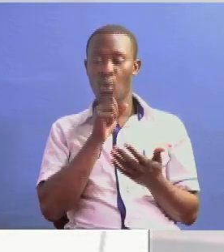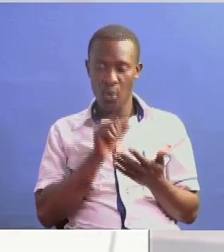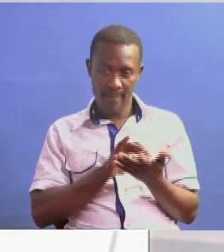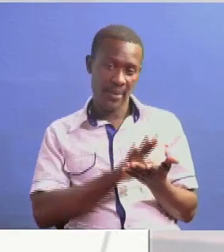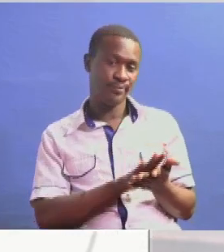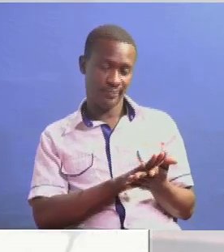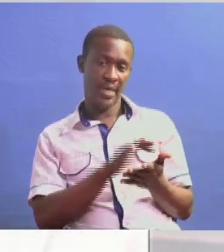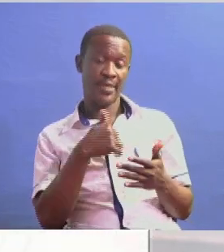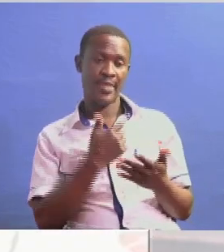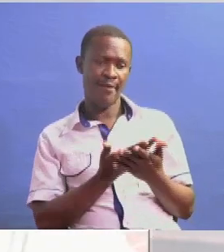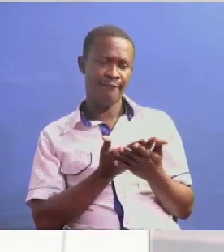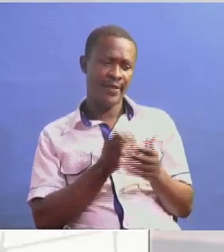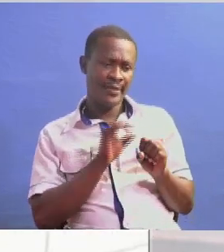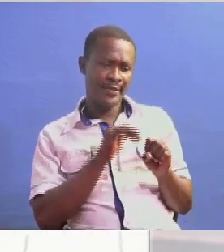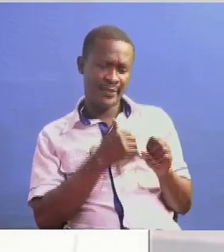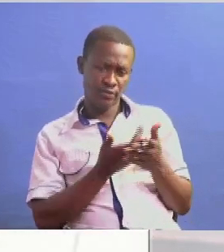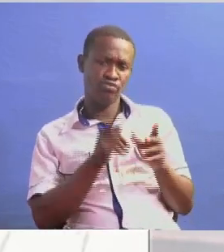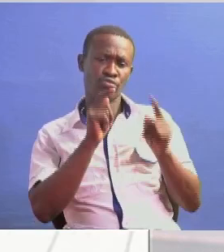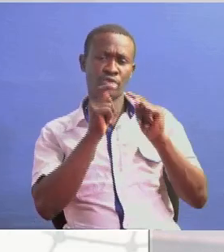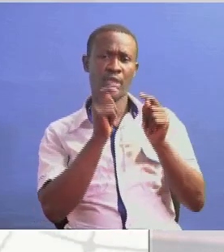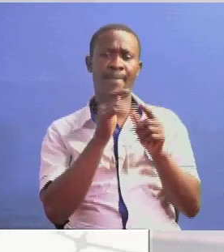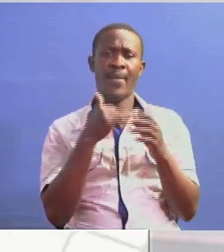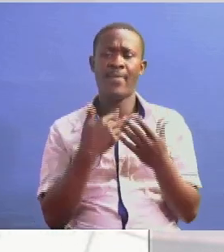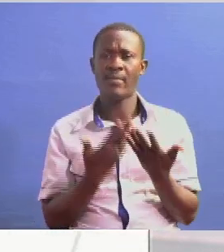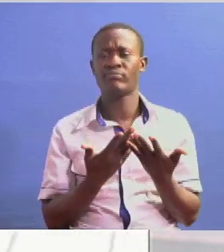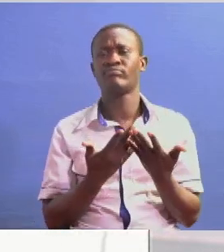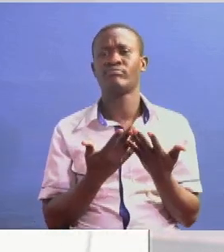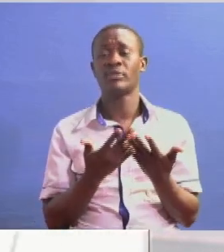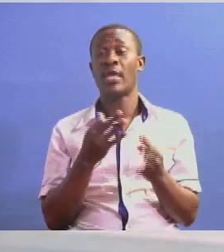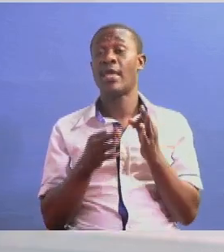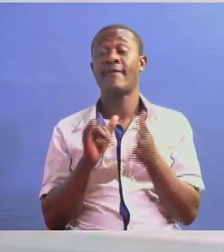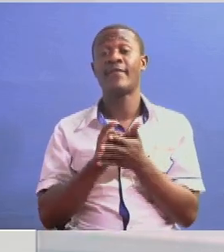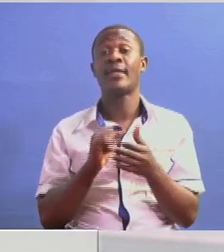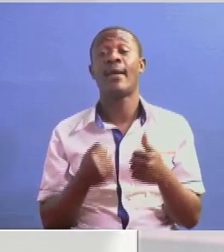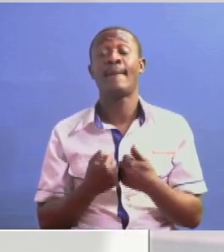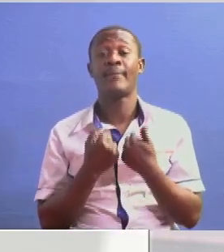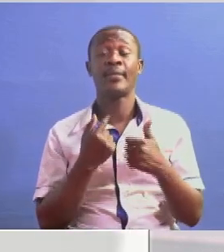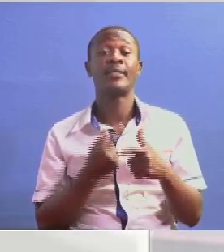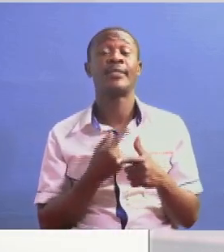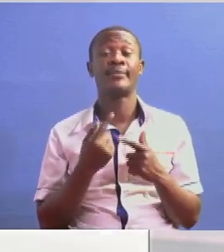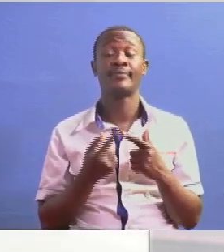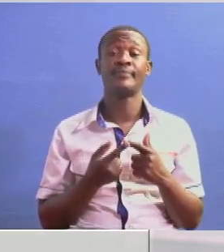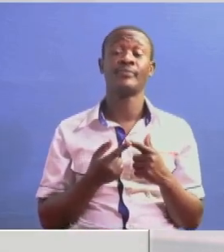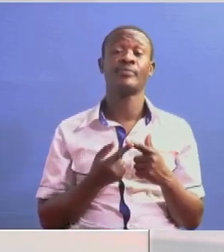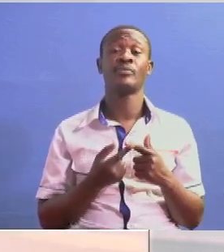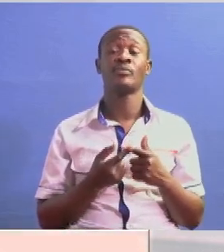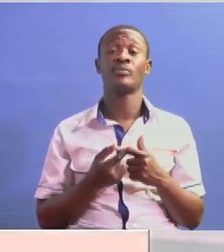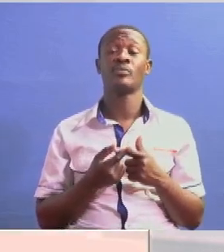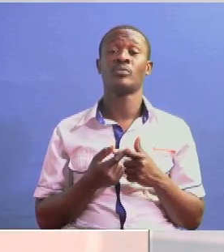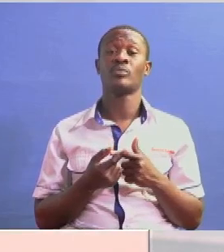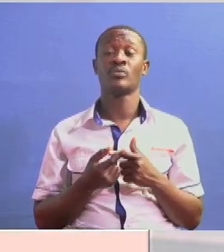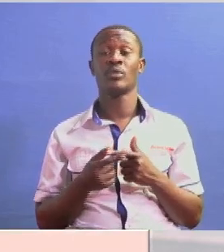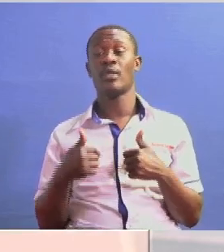have threatened to strike, and this is something that maybe if that happens, then they